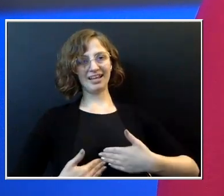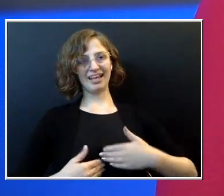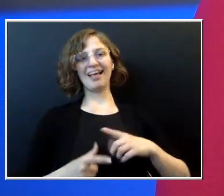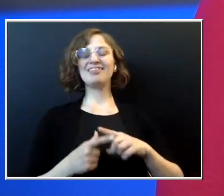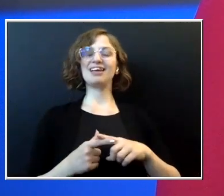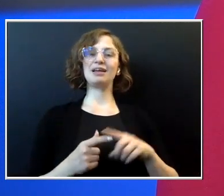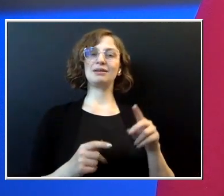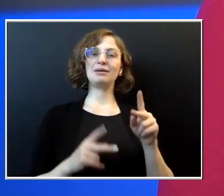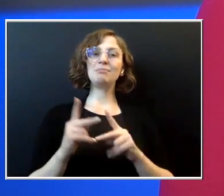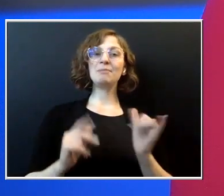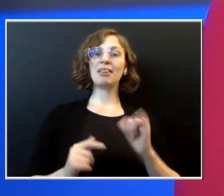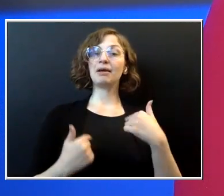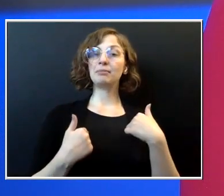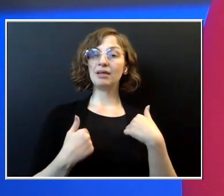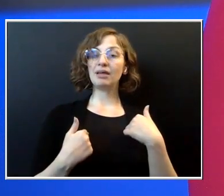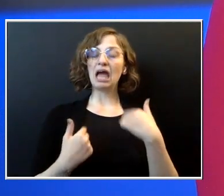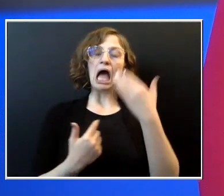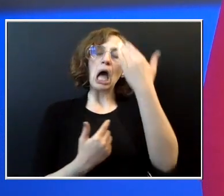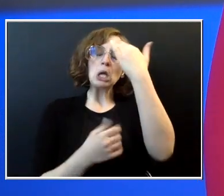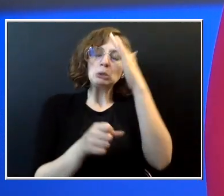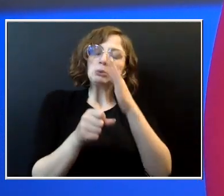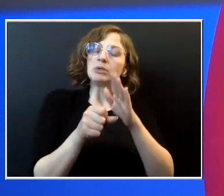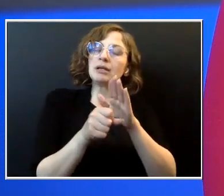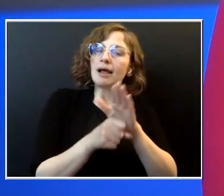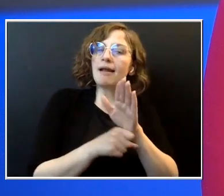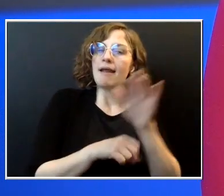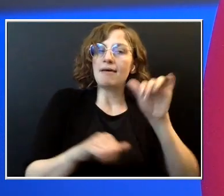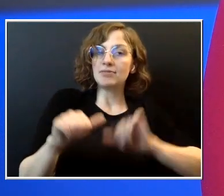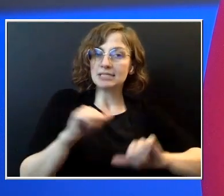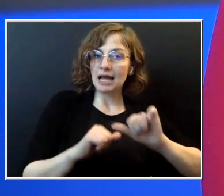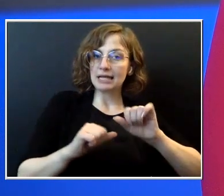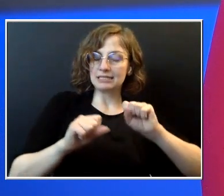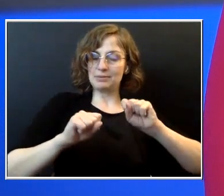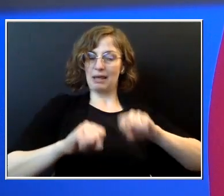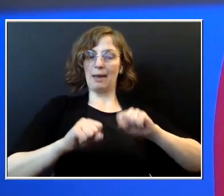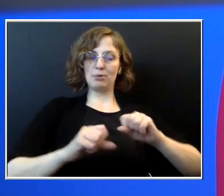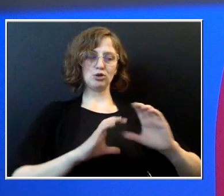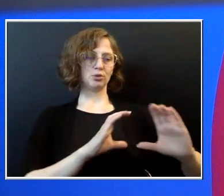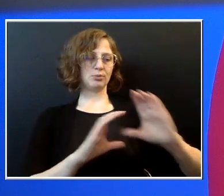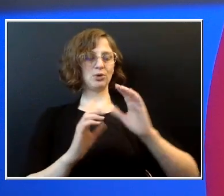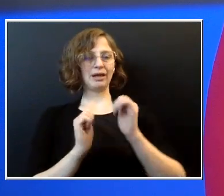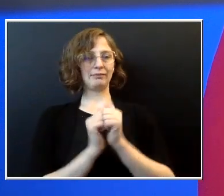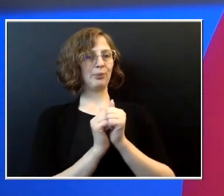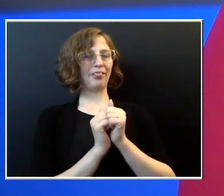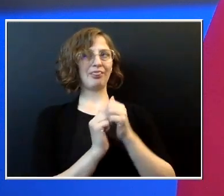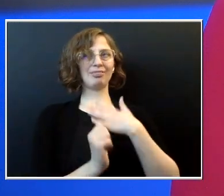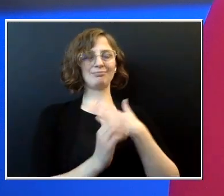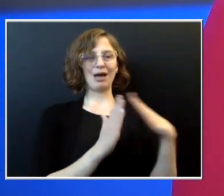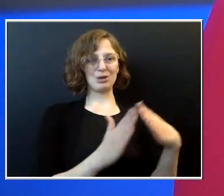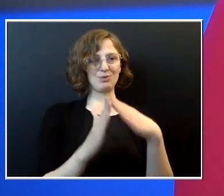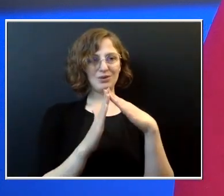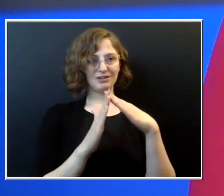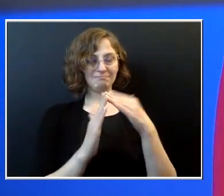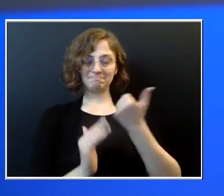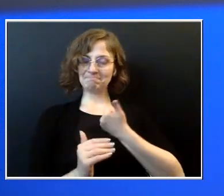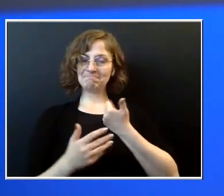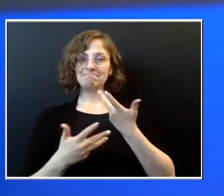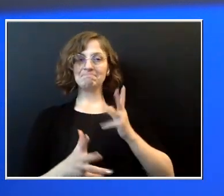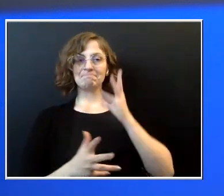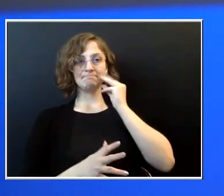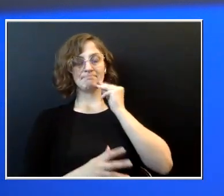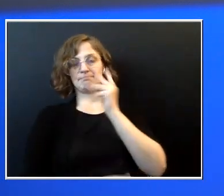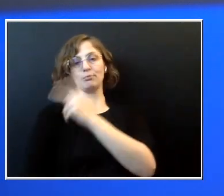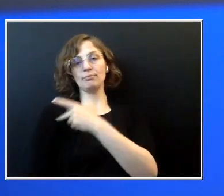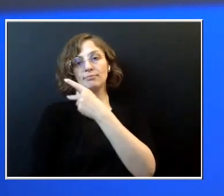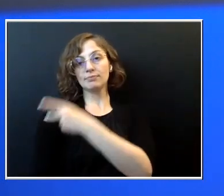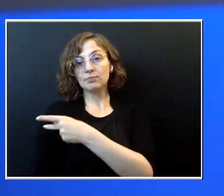about the science to be able to communicate with people in the community. I've been a patient, and when people like me can go